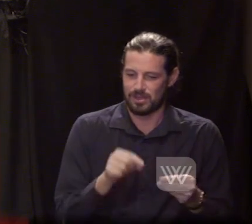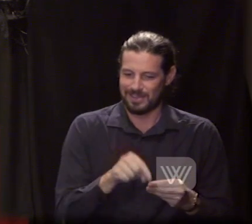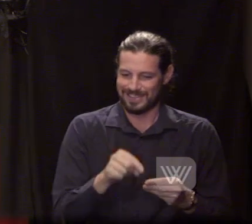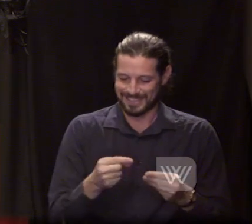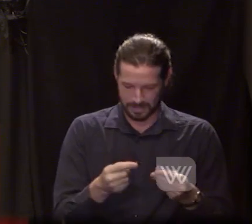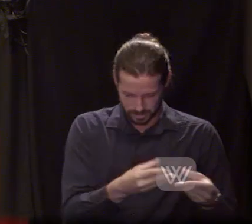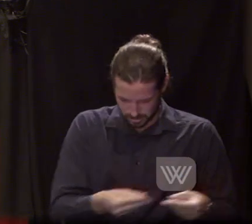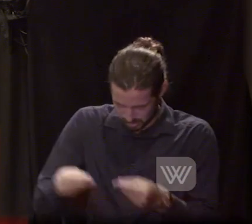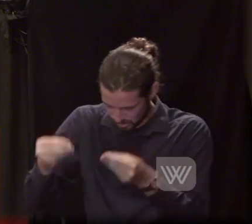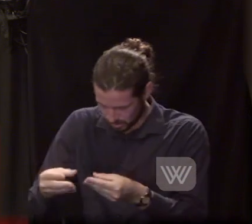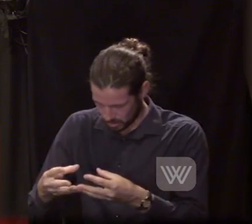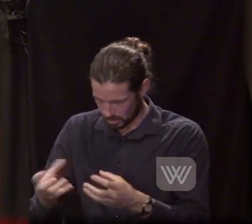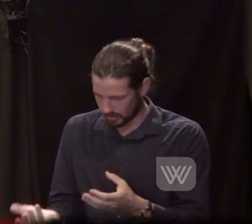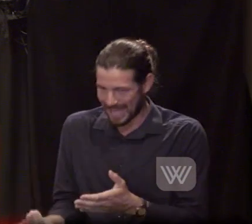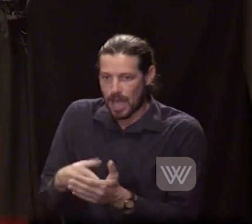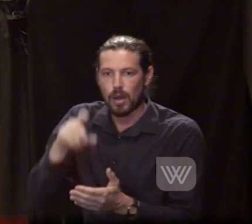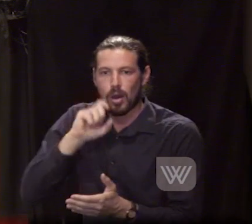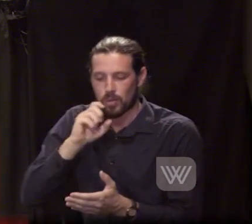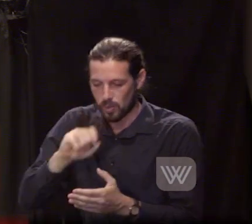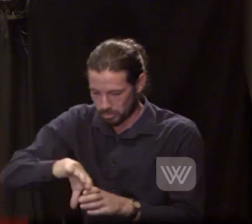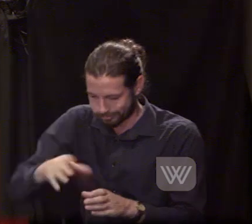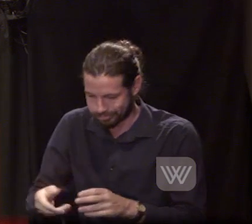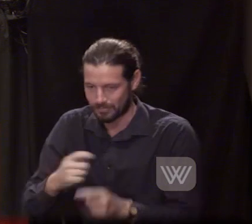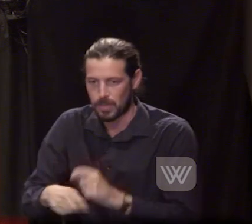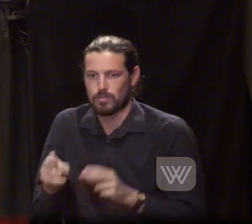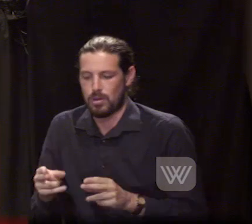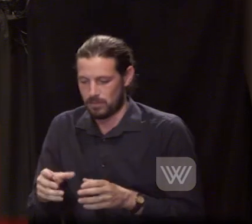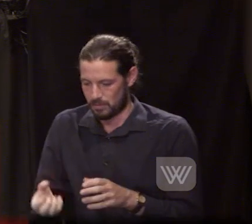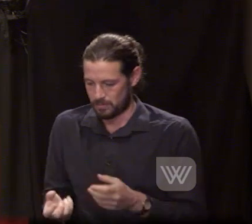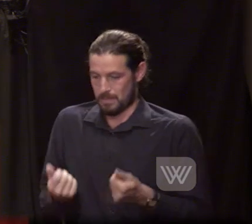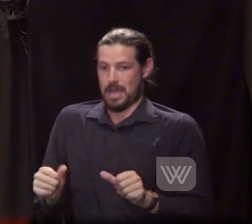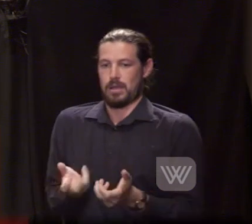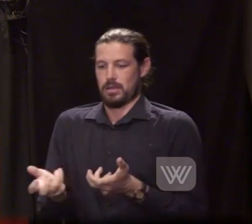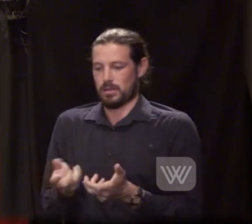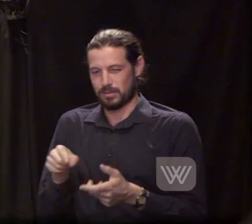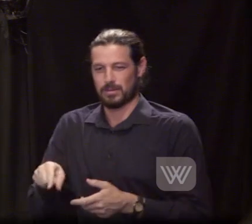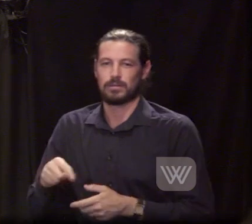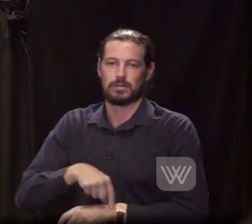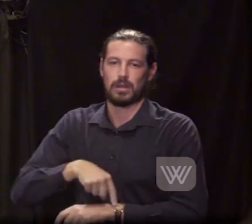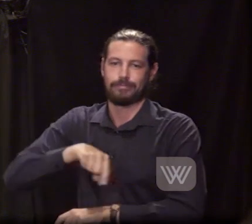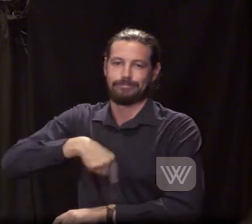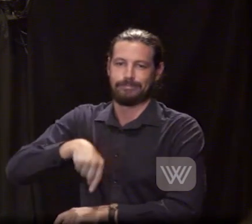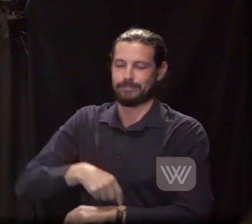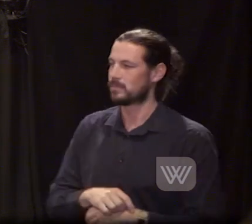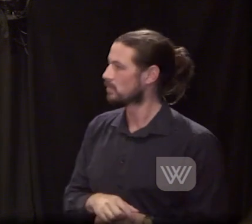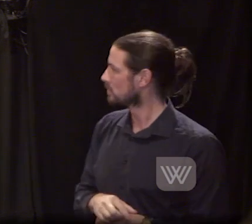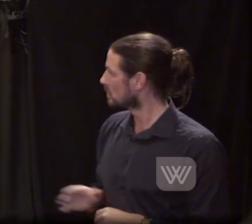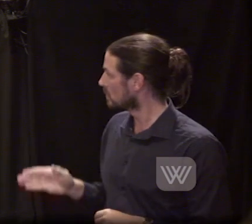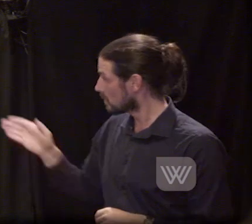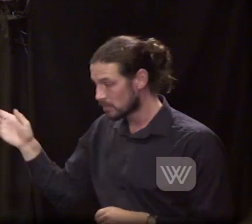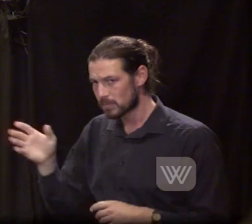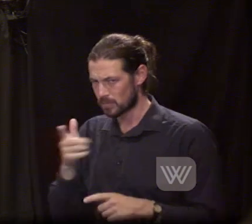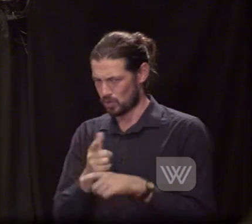took a lot of time to hydrate everything up and then cook it like you would normally. So it just takes time. Speaking of the food, did you actually